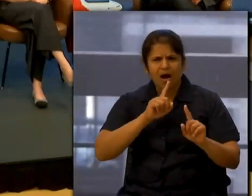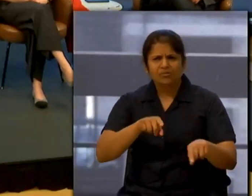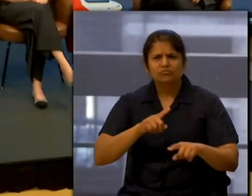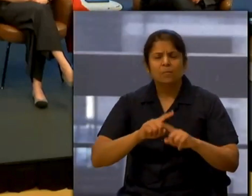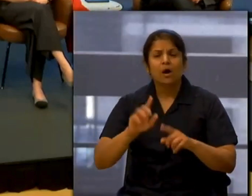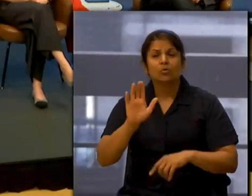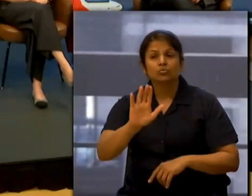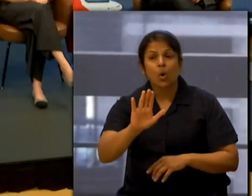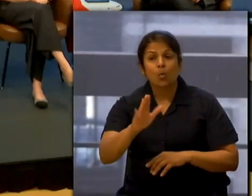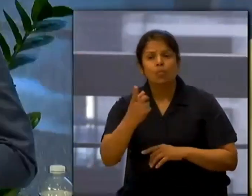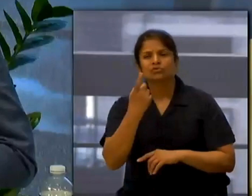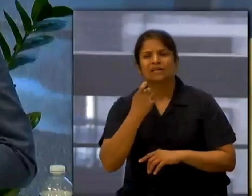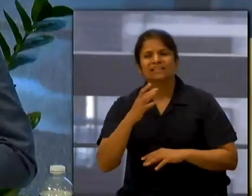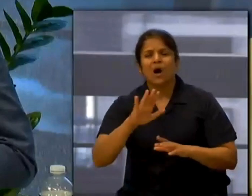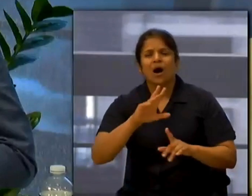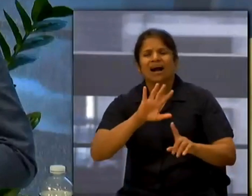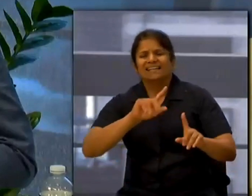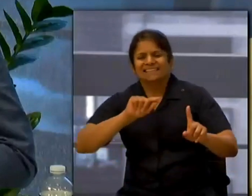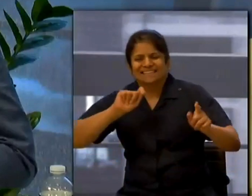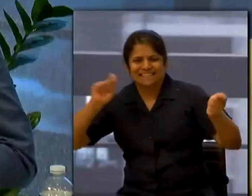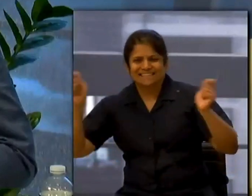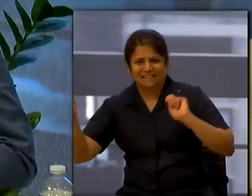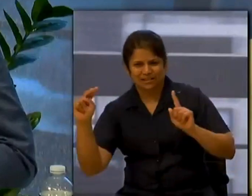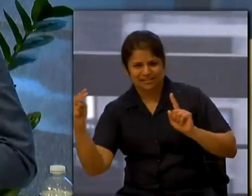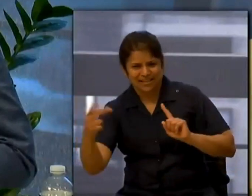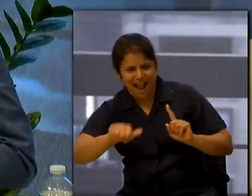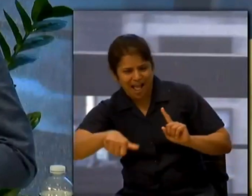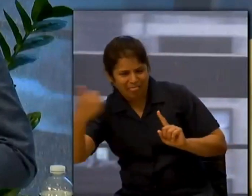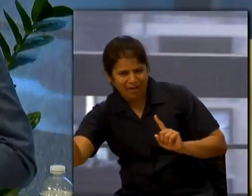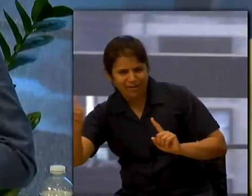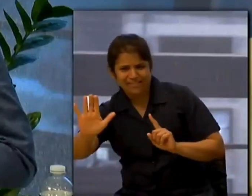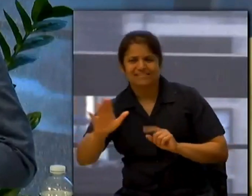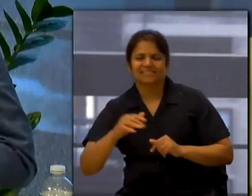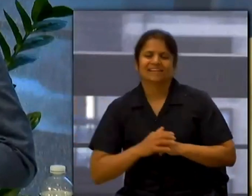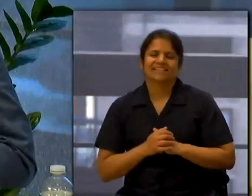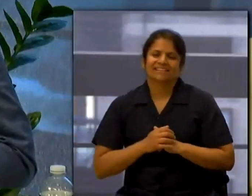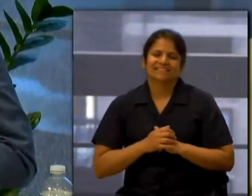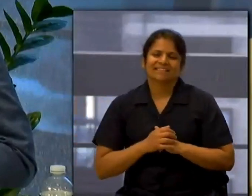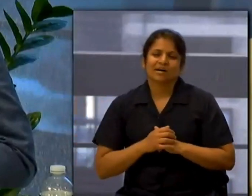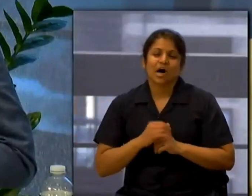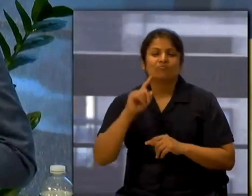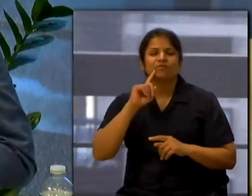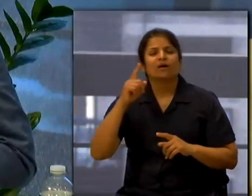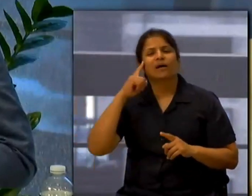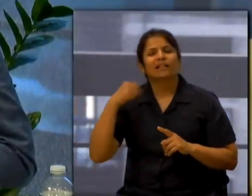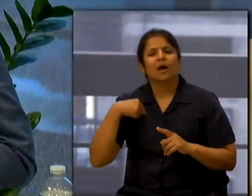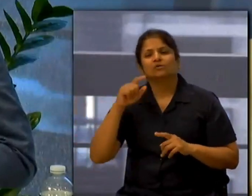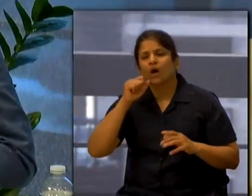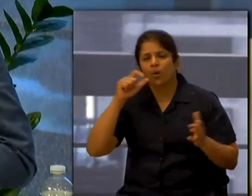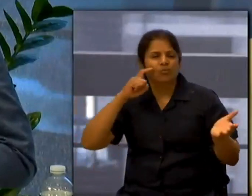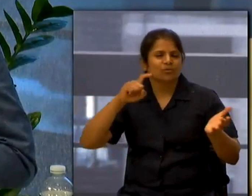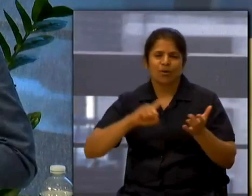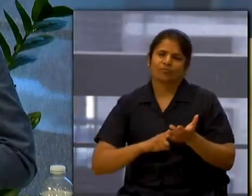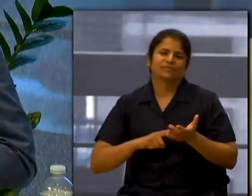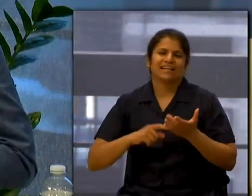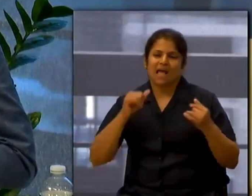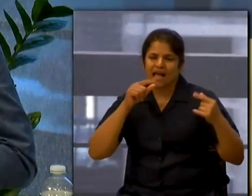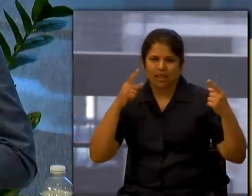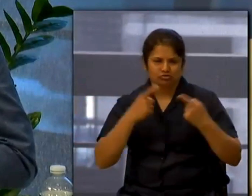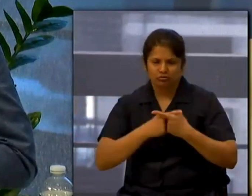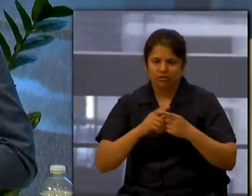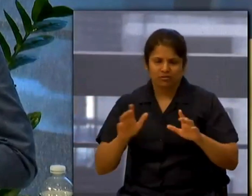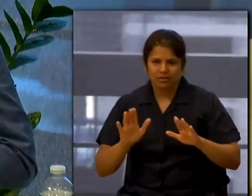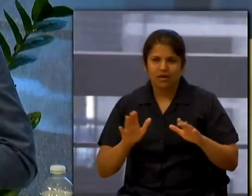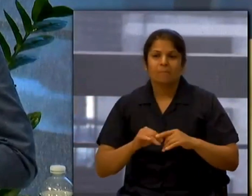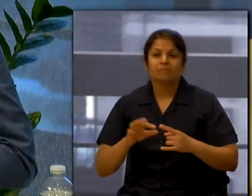to recognize that intersection, especially in the policymaking arena. For those of you who did read my